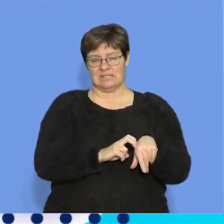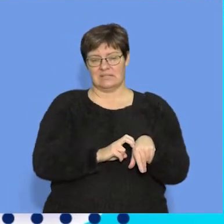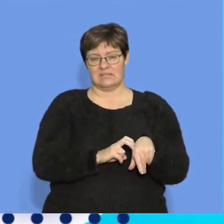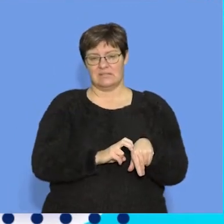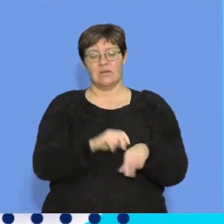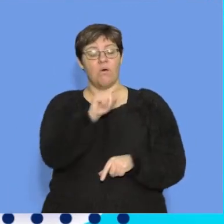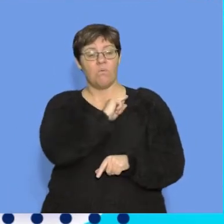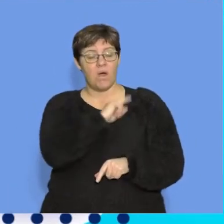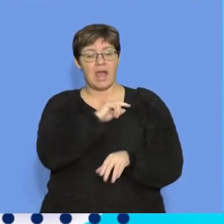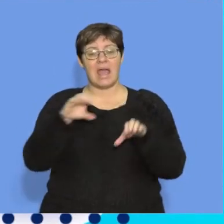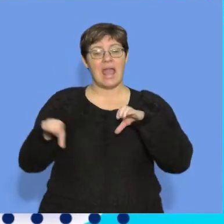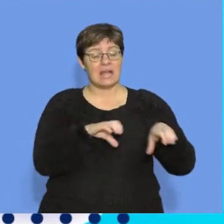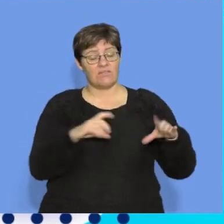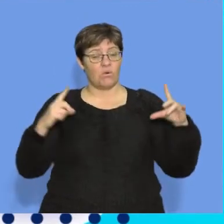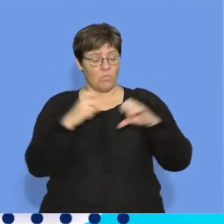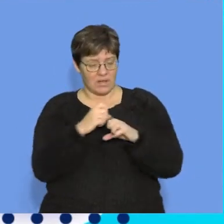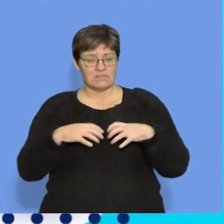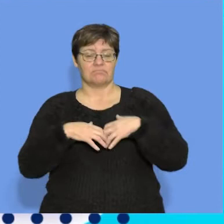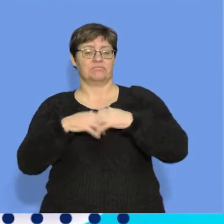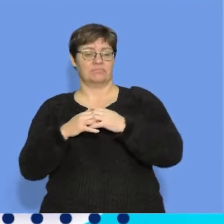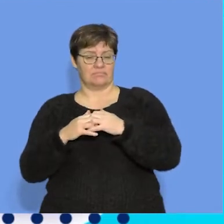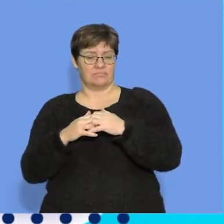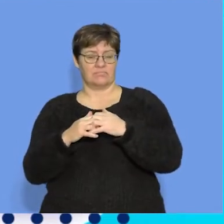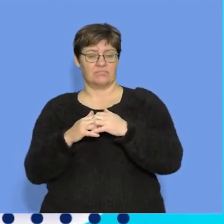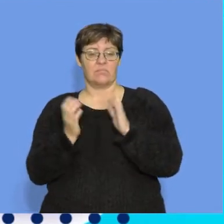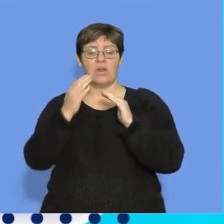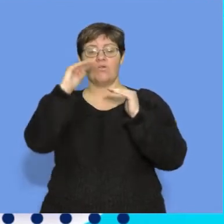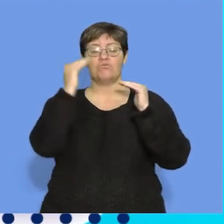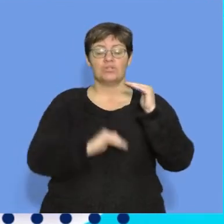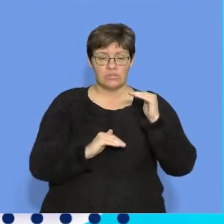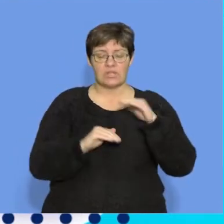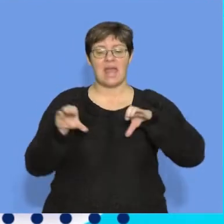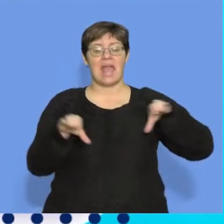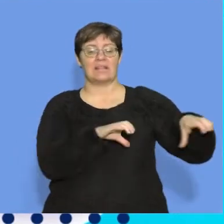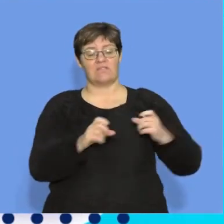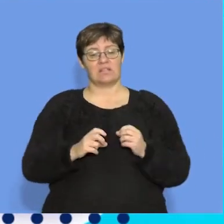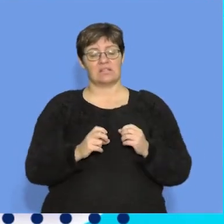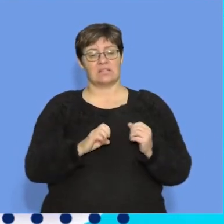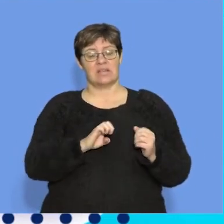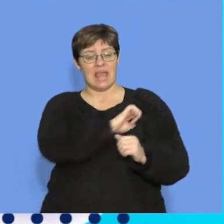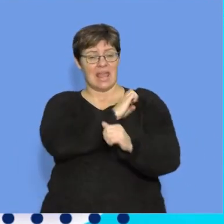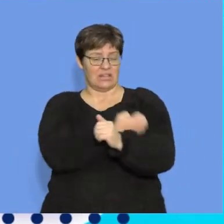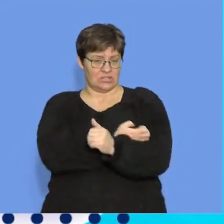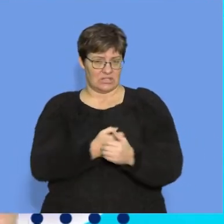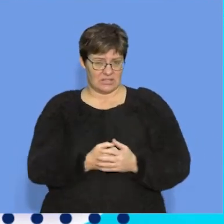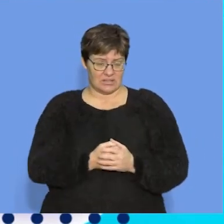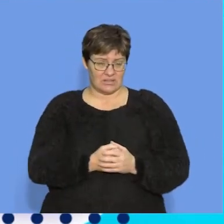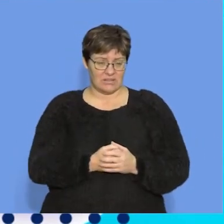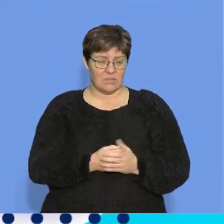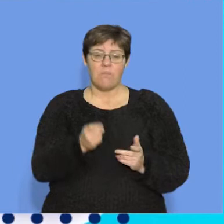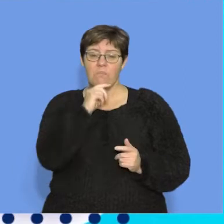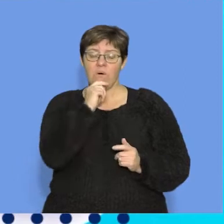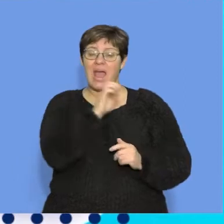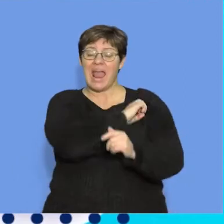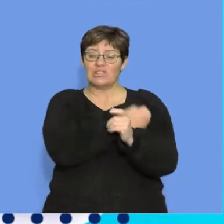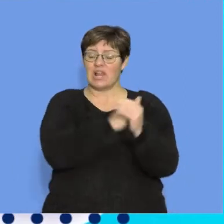make the activated complex, in other words, to reduce the activated energy, to make less energy of